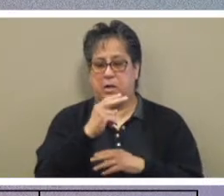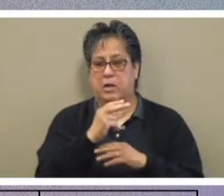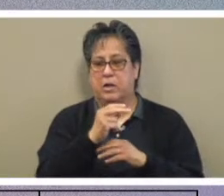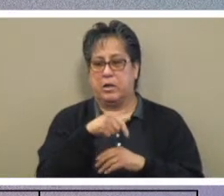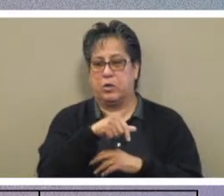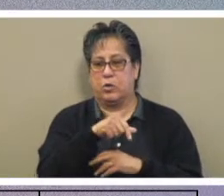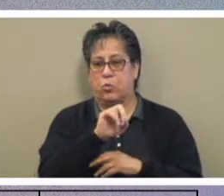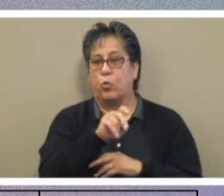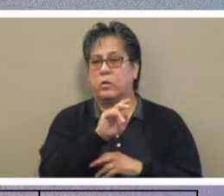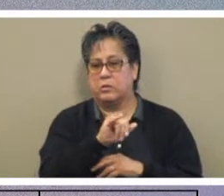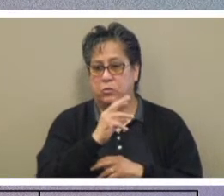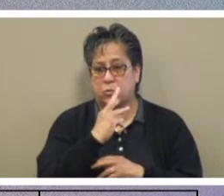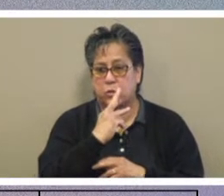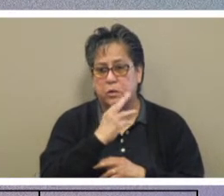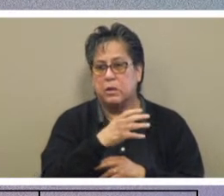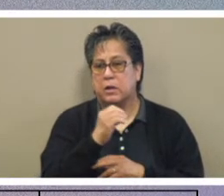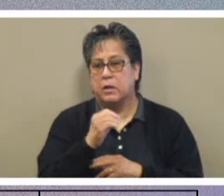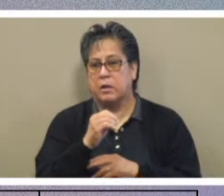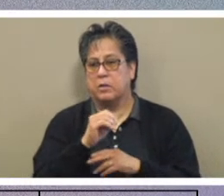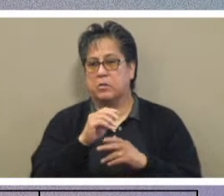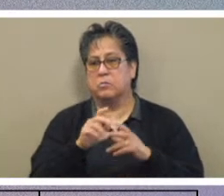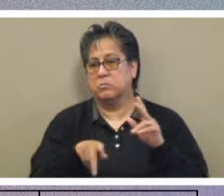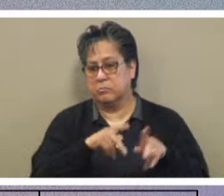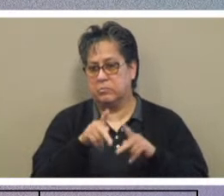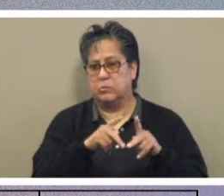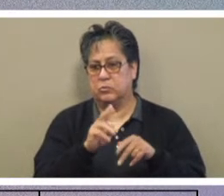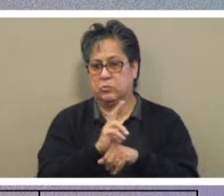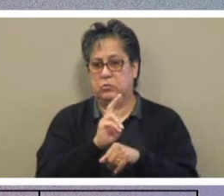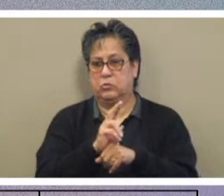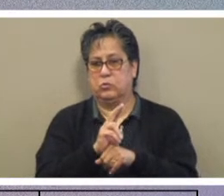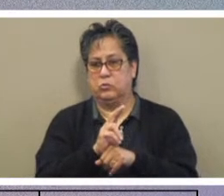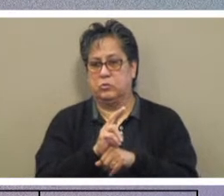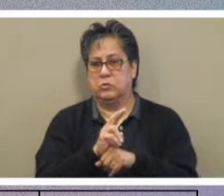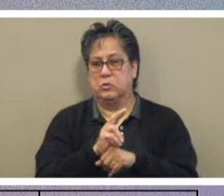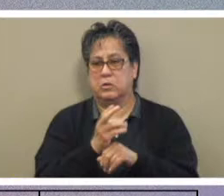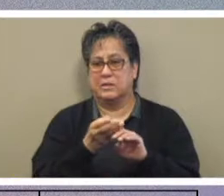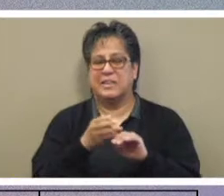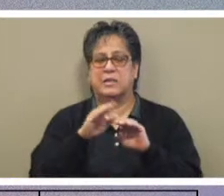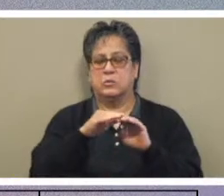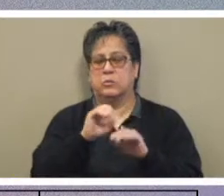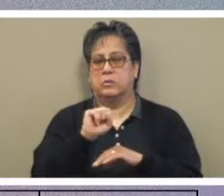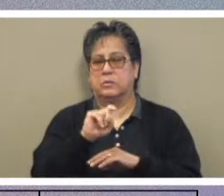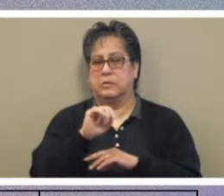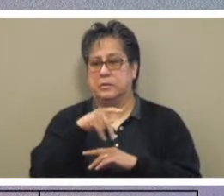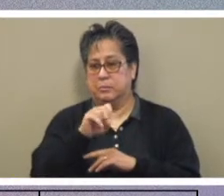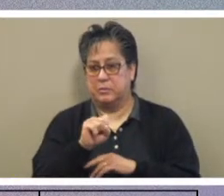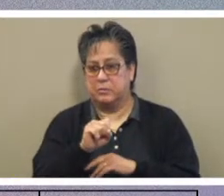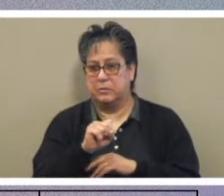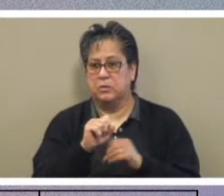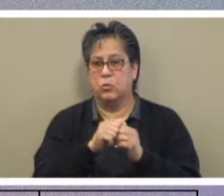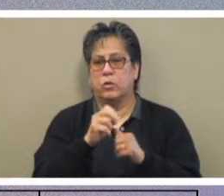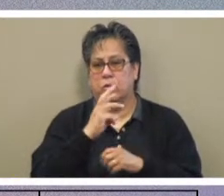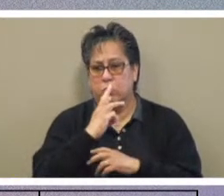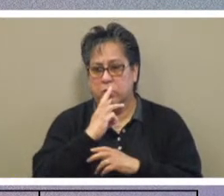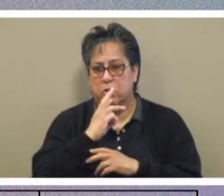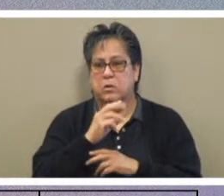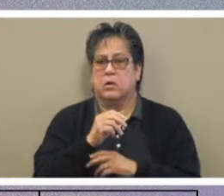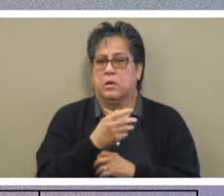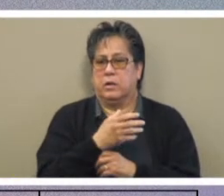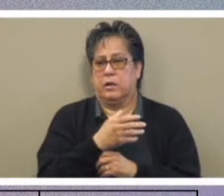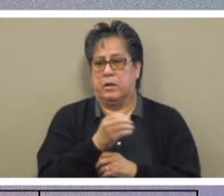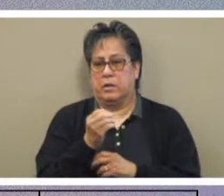water and allowing us as residents to be able to take the extra steps that with water, when it comes down to